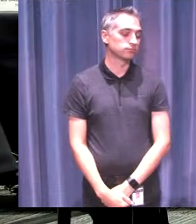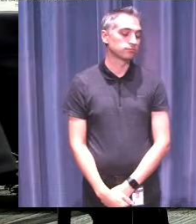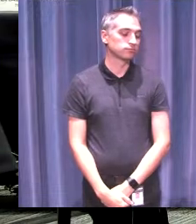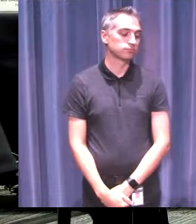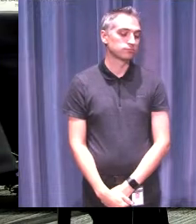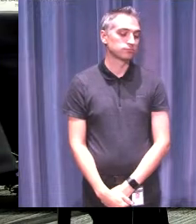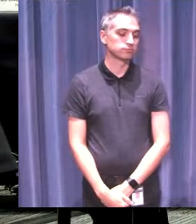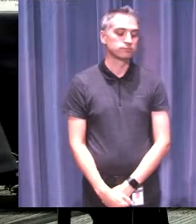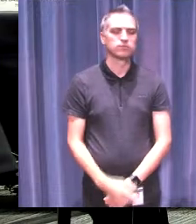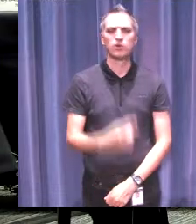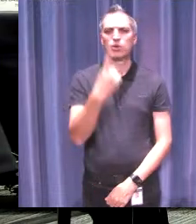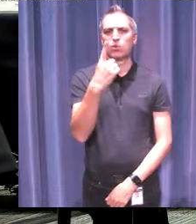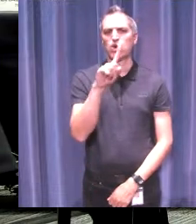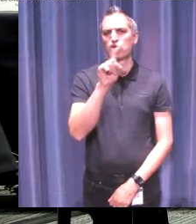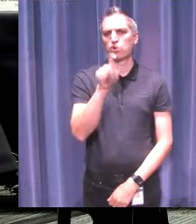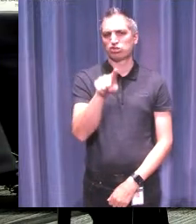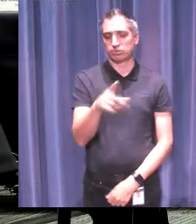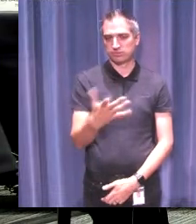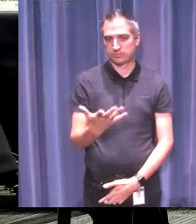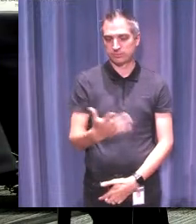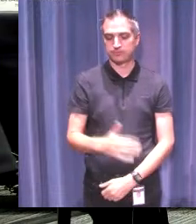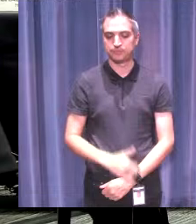I have one question, and that's,